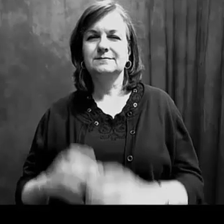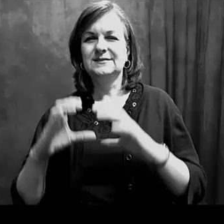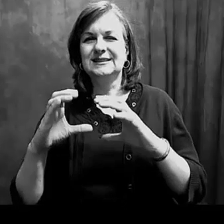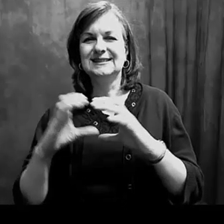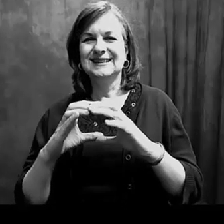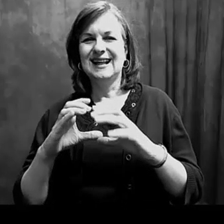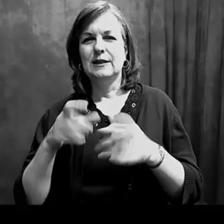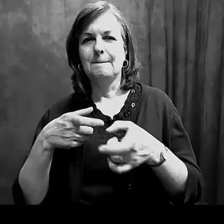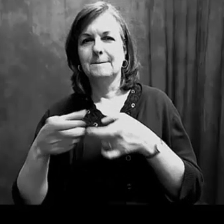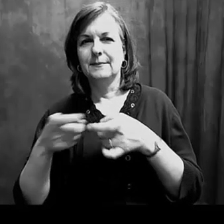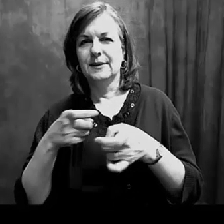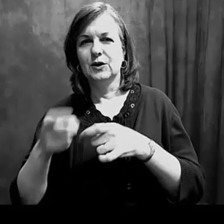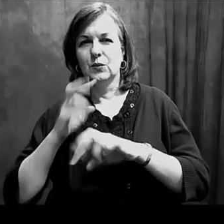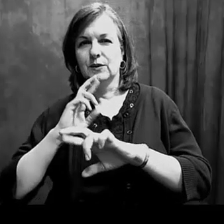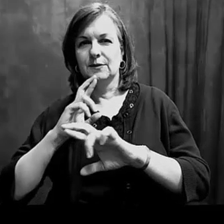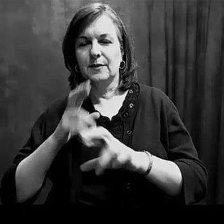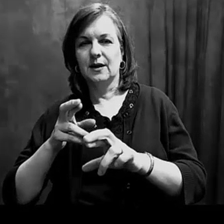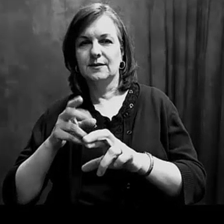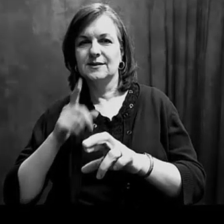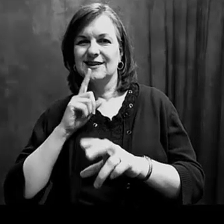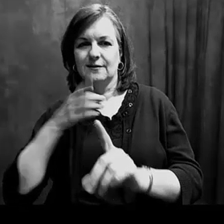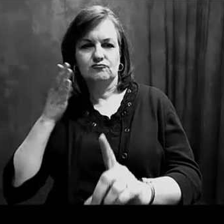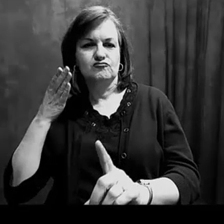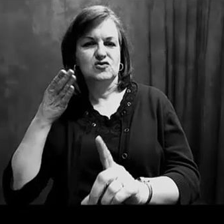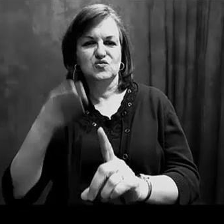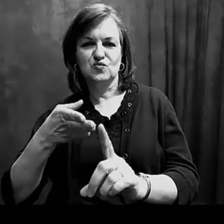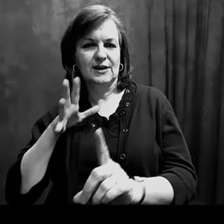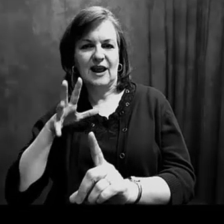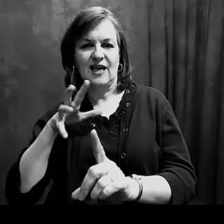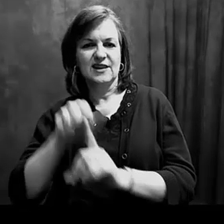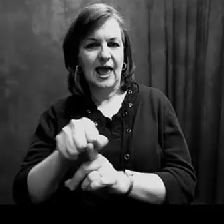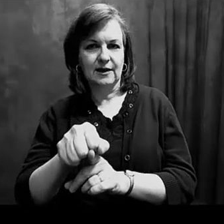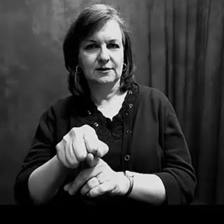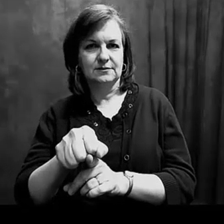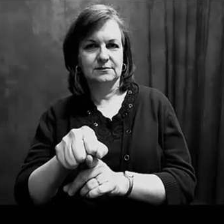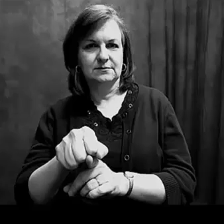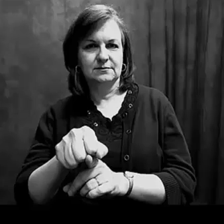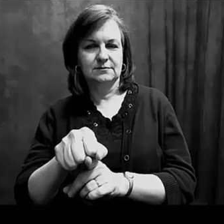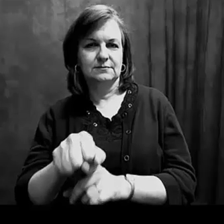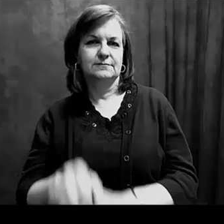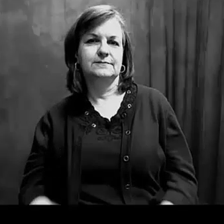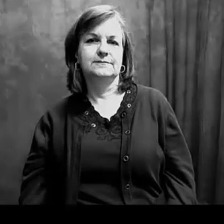And the cell-mediated response is a direct attack